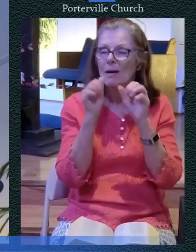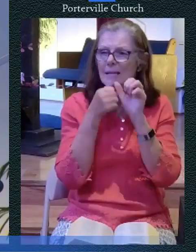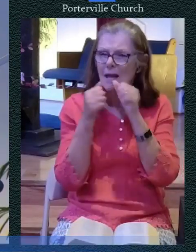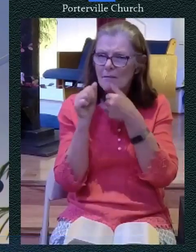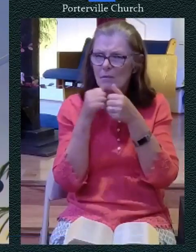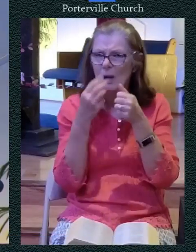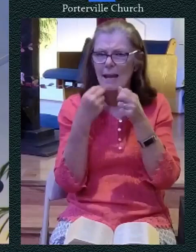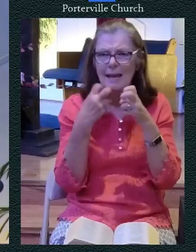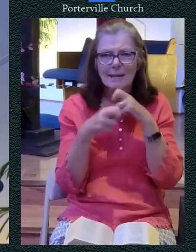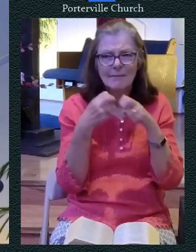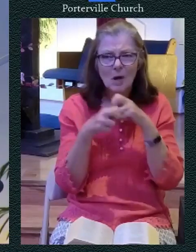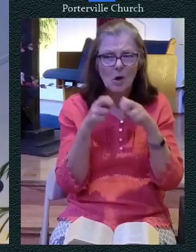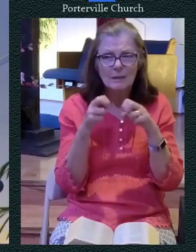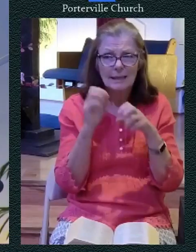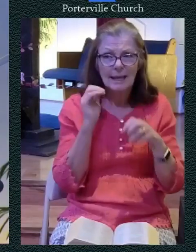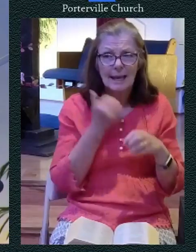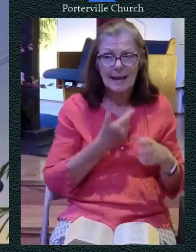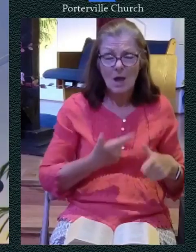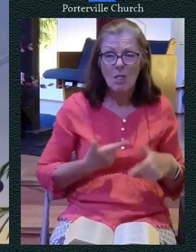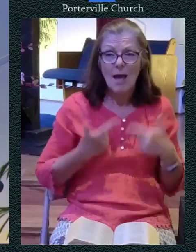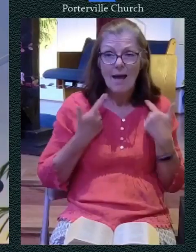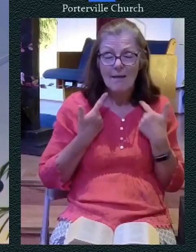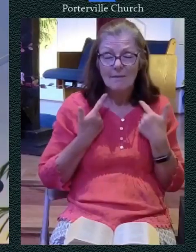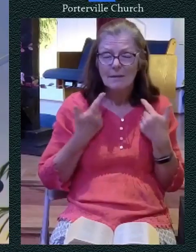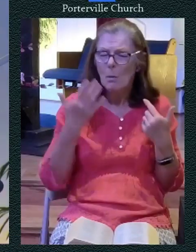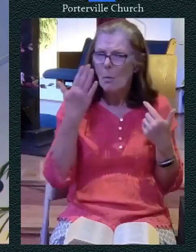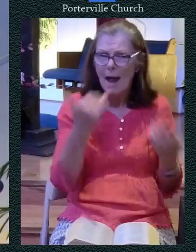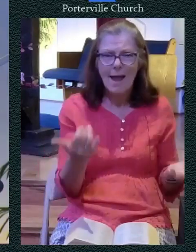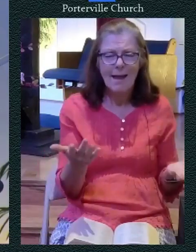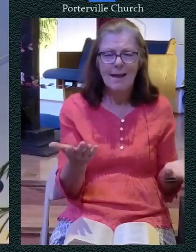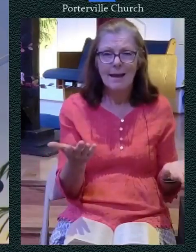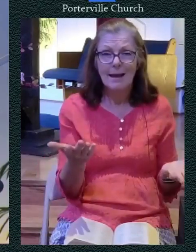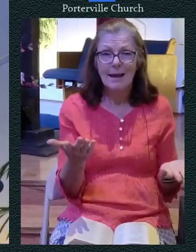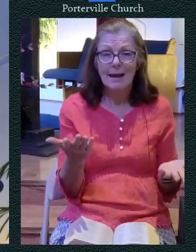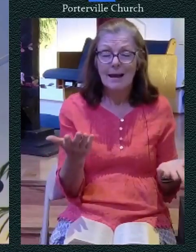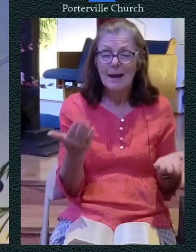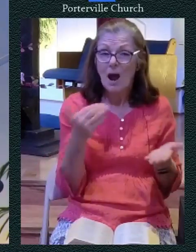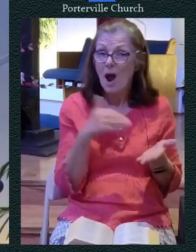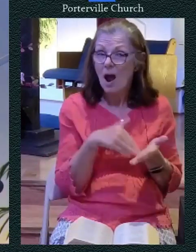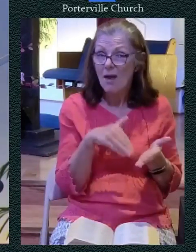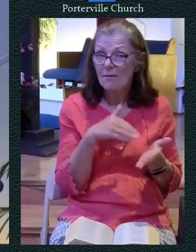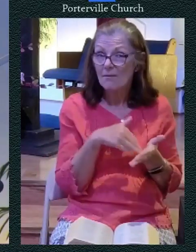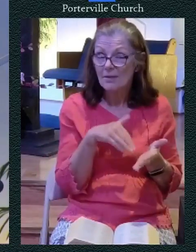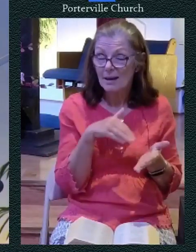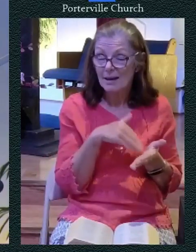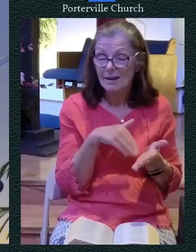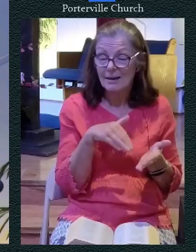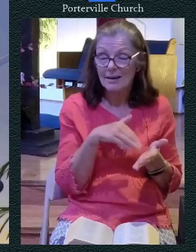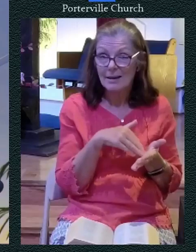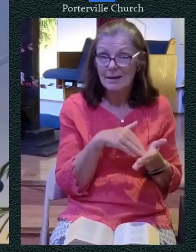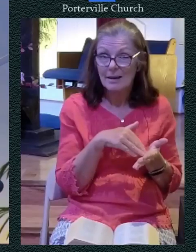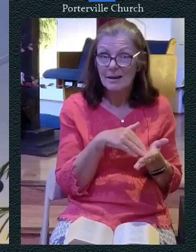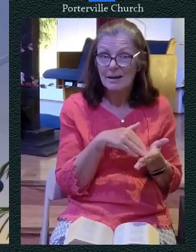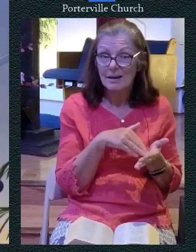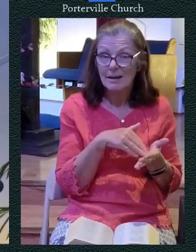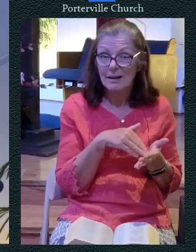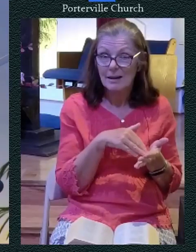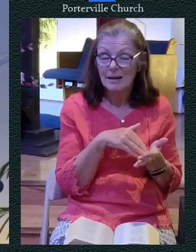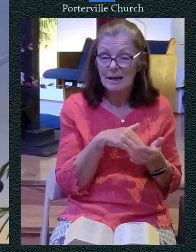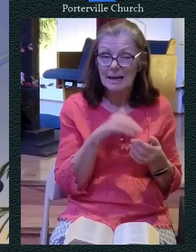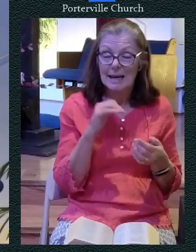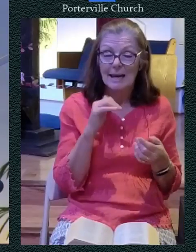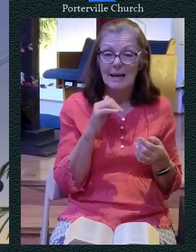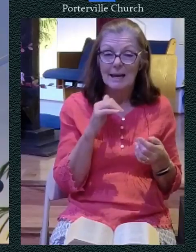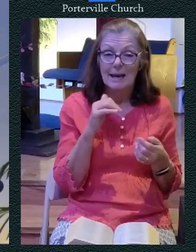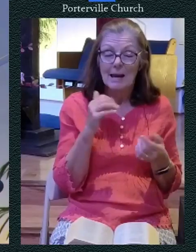lives is often, it's only in the context of our suffering and